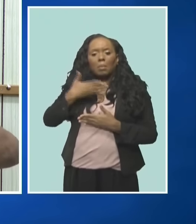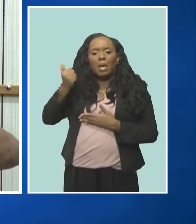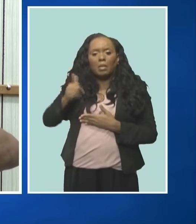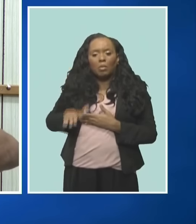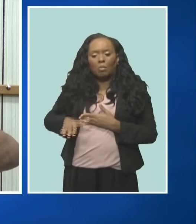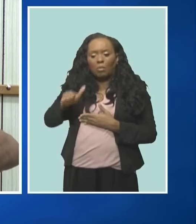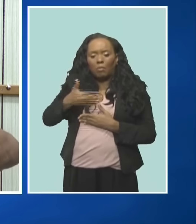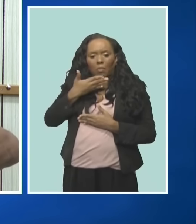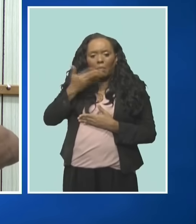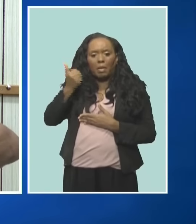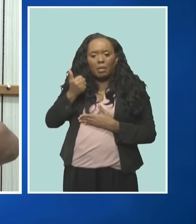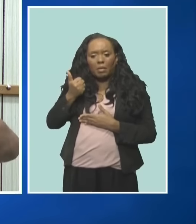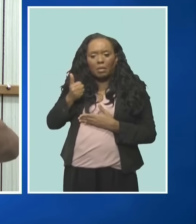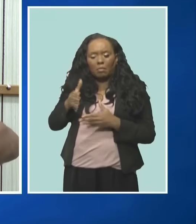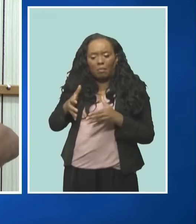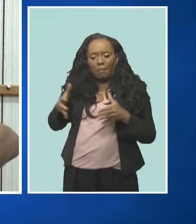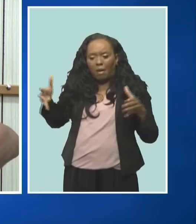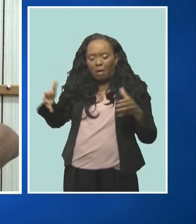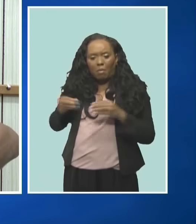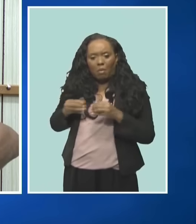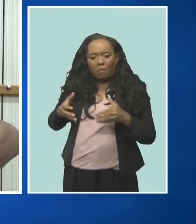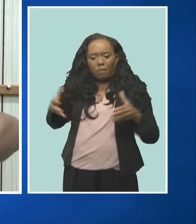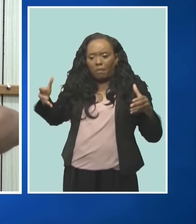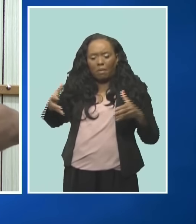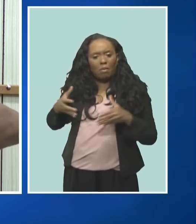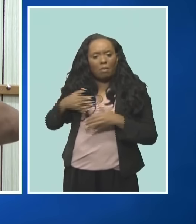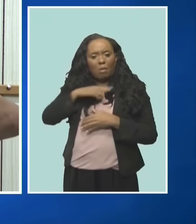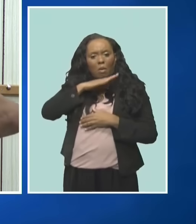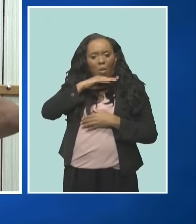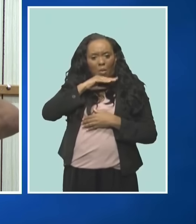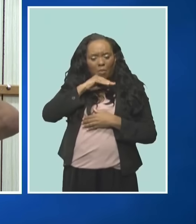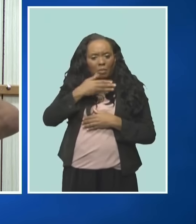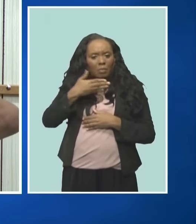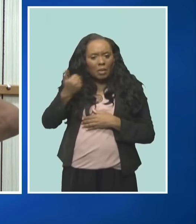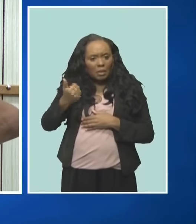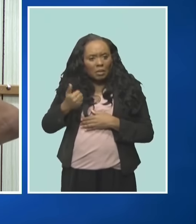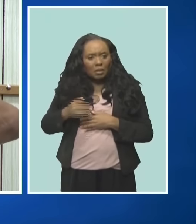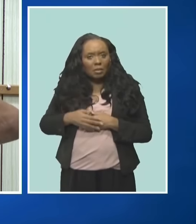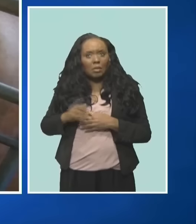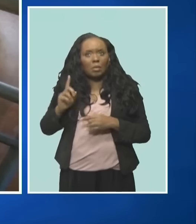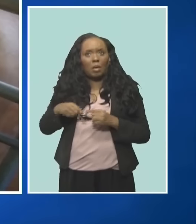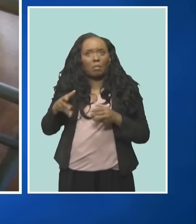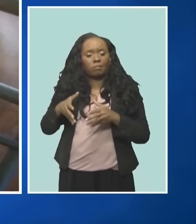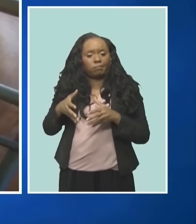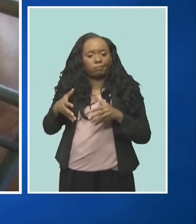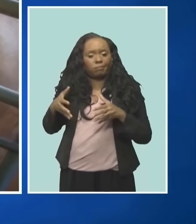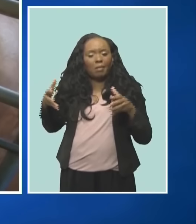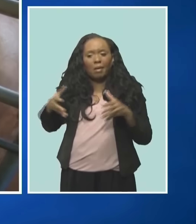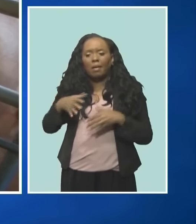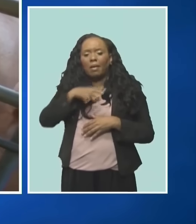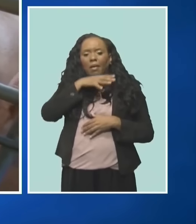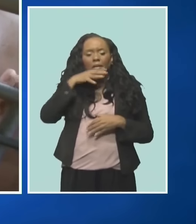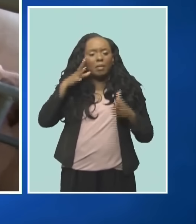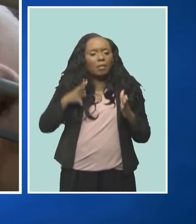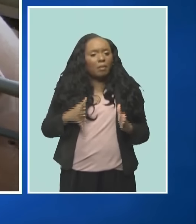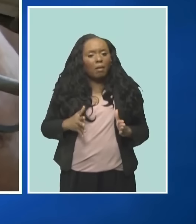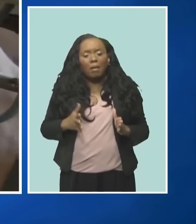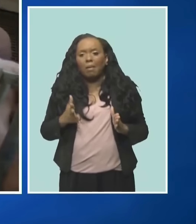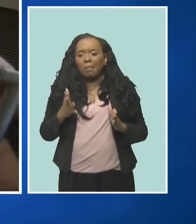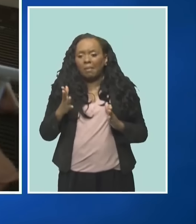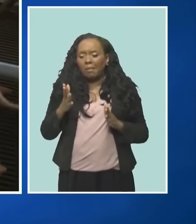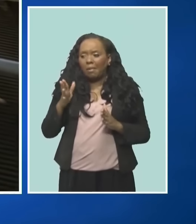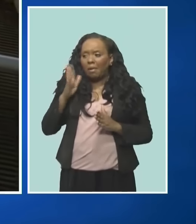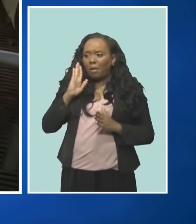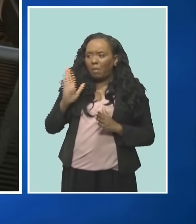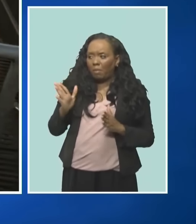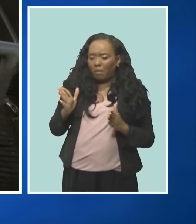A better growth means that you can get a faster growing pig, and with that faster growing pig, it means that the farmer out there, right, will